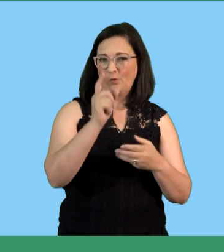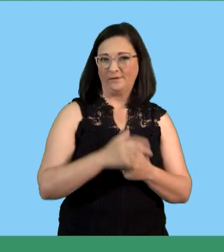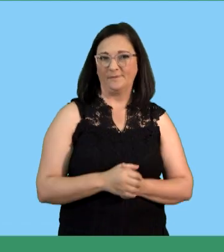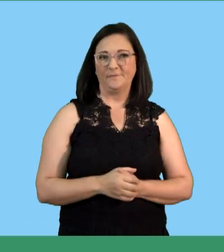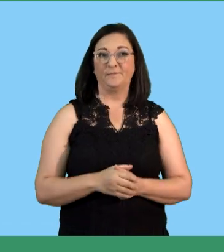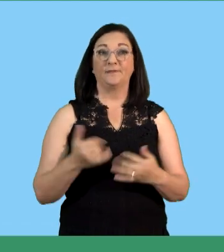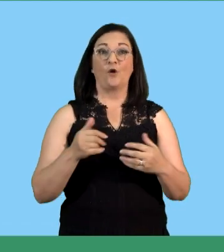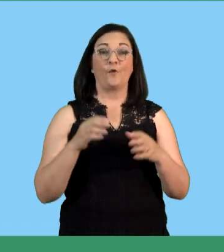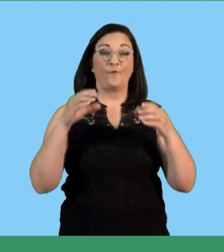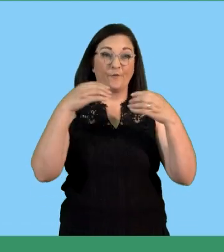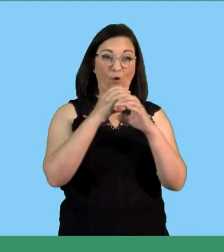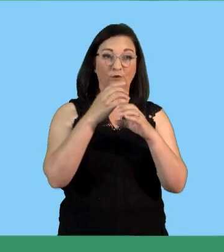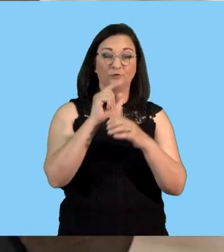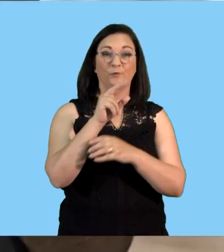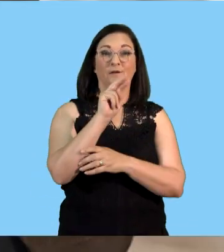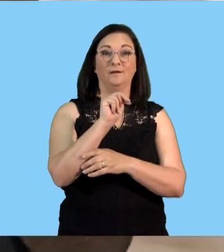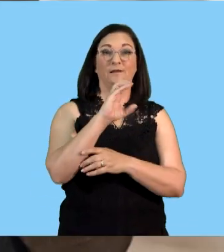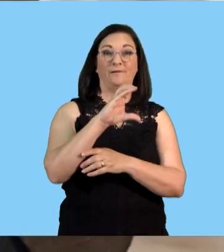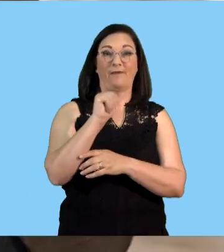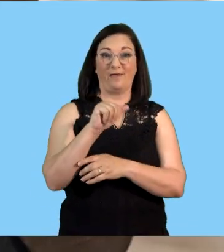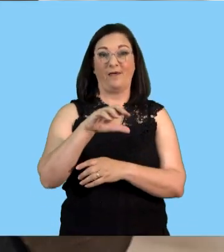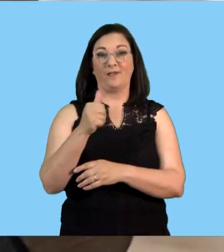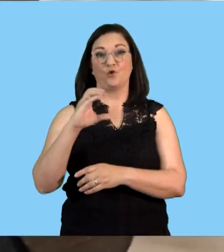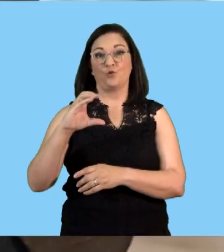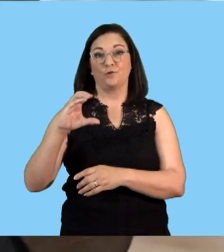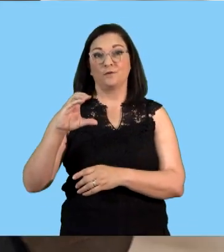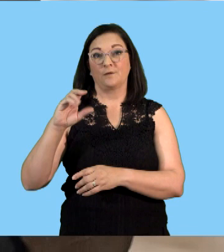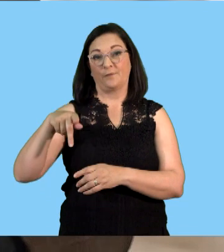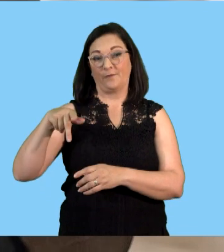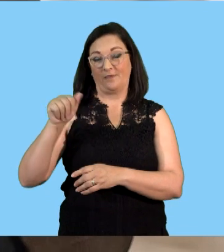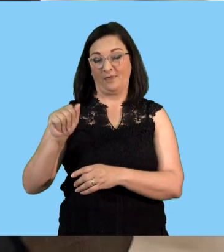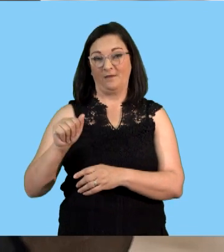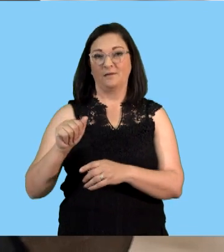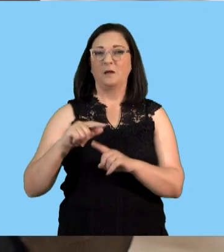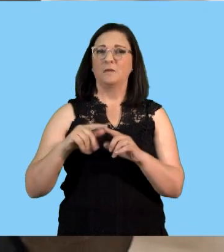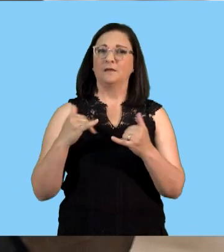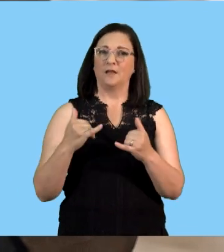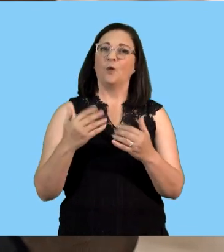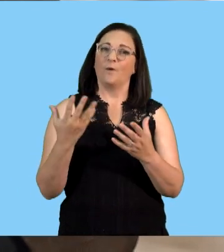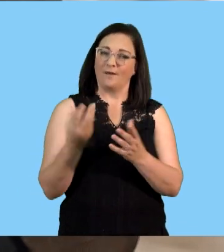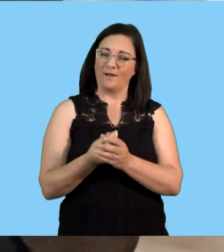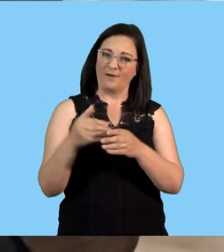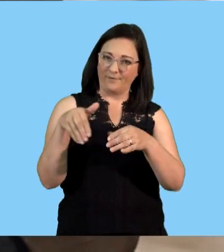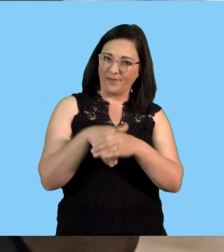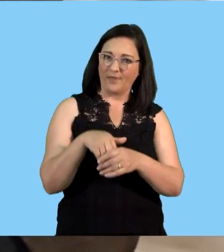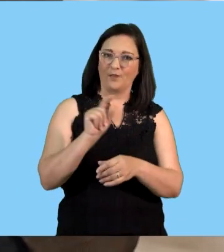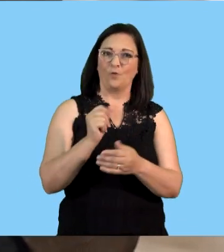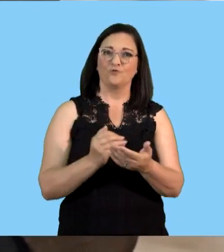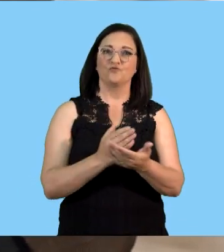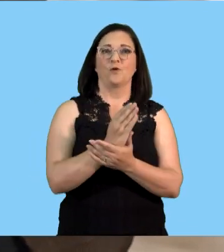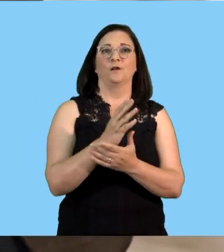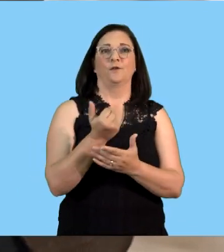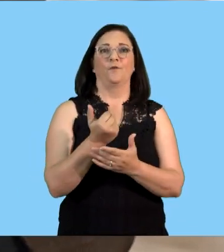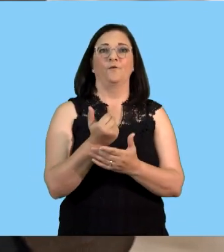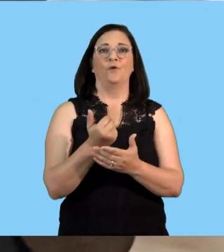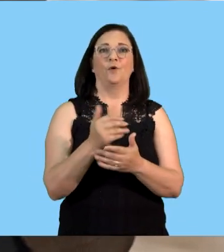focusing on the National Credit Act as well as the Consumer Protection Act. And not only that, we are including the rights of consumers in